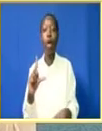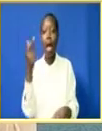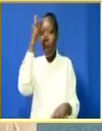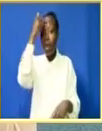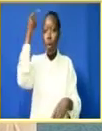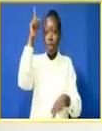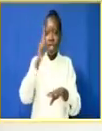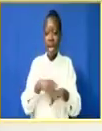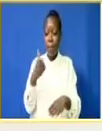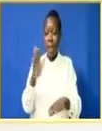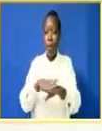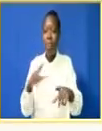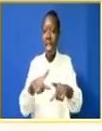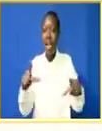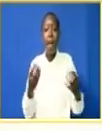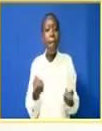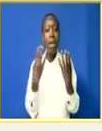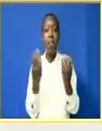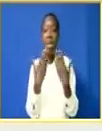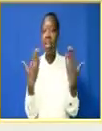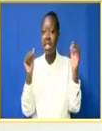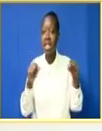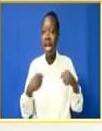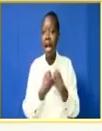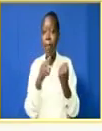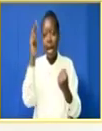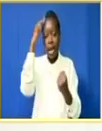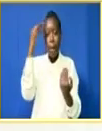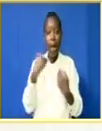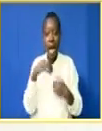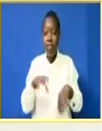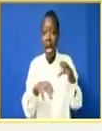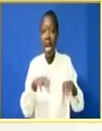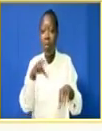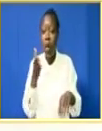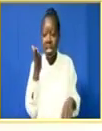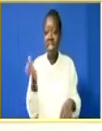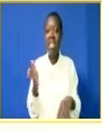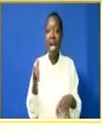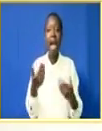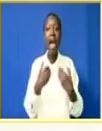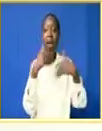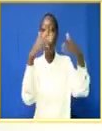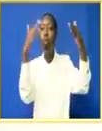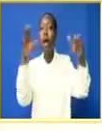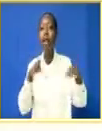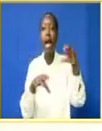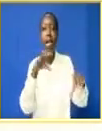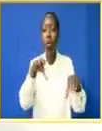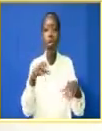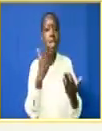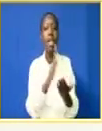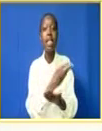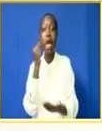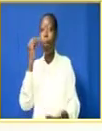it's on the ground, so many things can happen. Remember, you have animals which come. We have wild animals. We have still some of the domestic animals